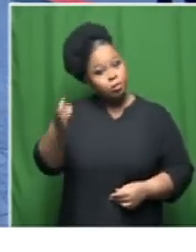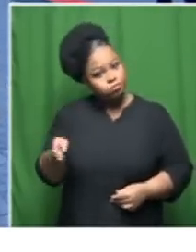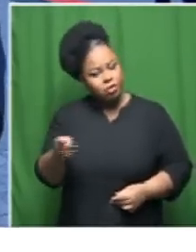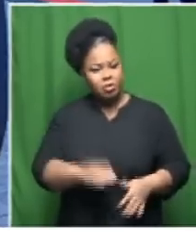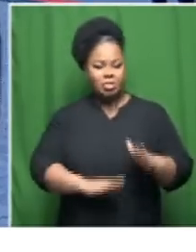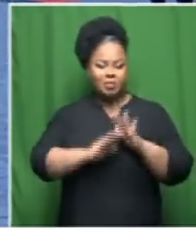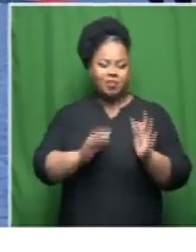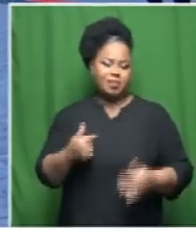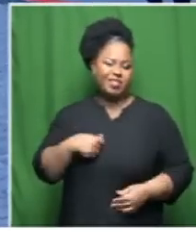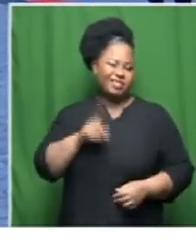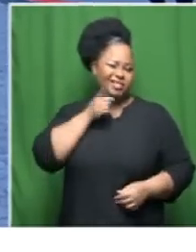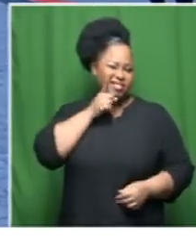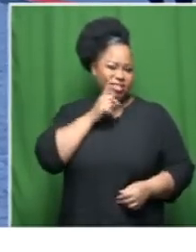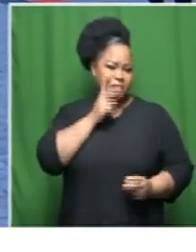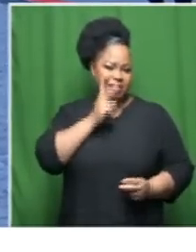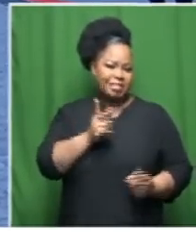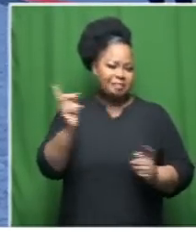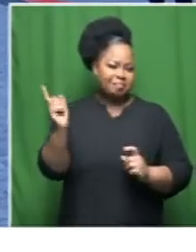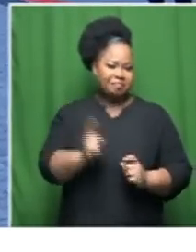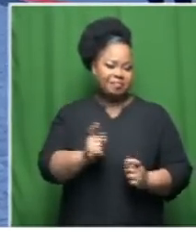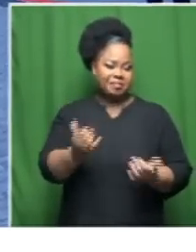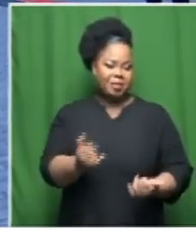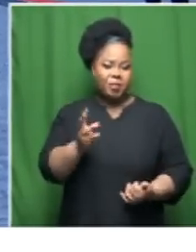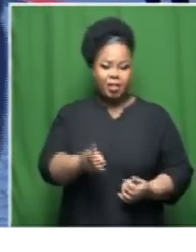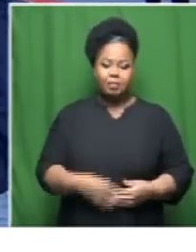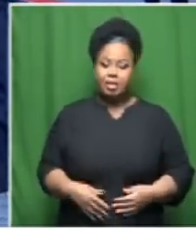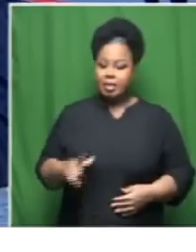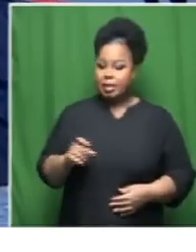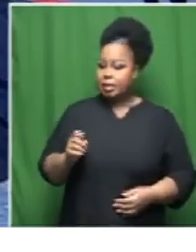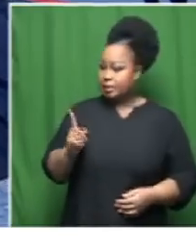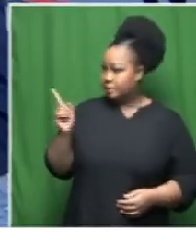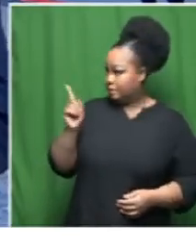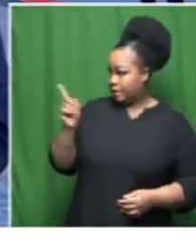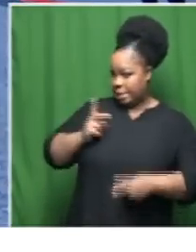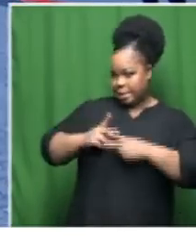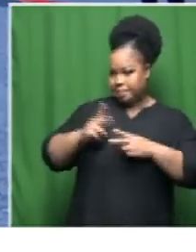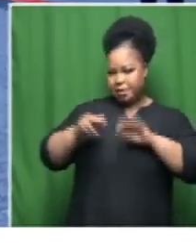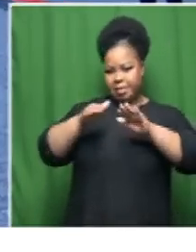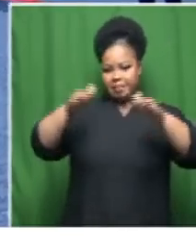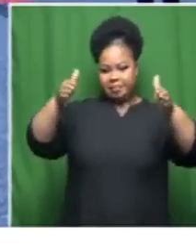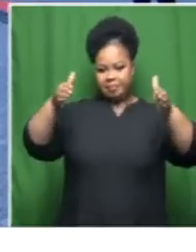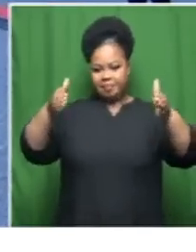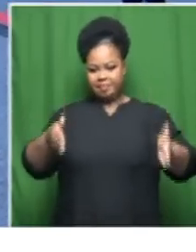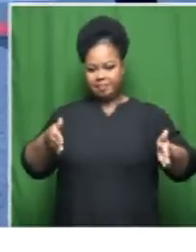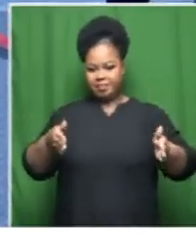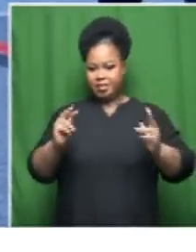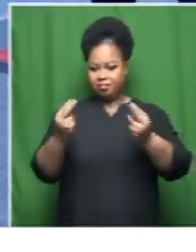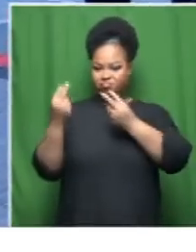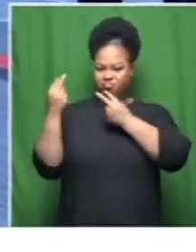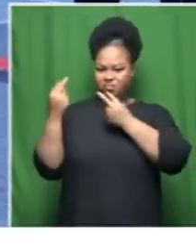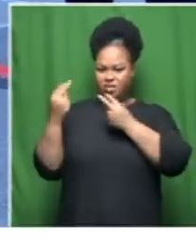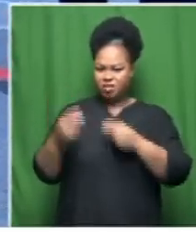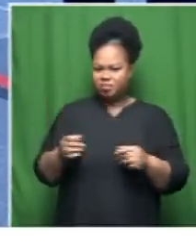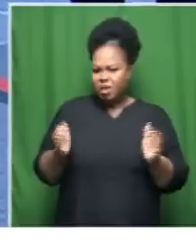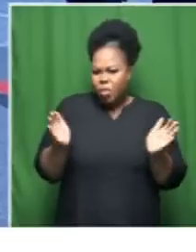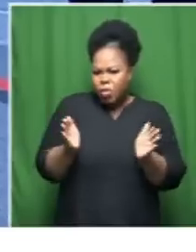for me. So we expect to see all those ladies when they arrive here. As I said, Leanne and SK, the stage is being prepared back there behind us. It doesn't look